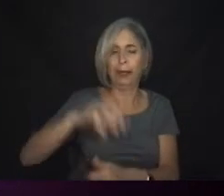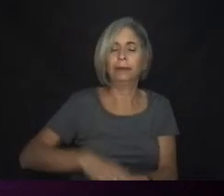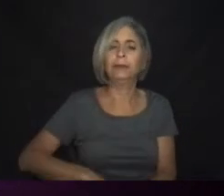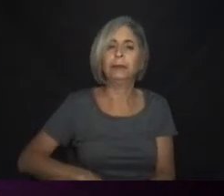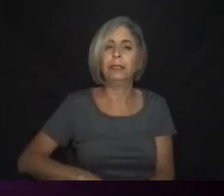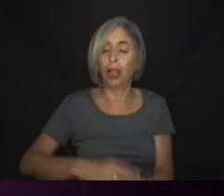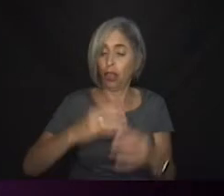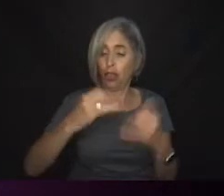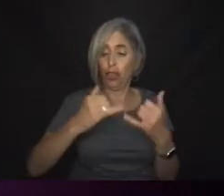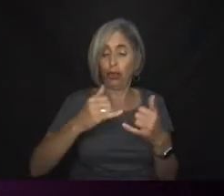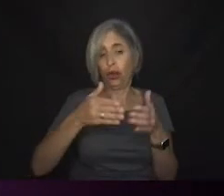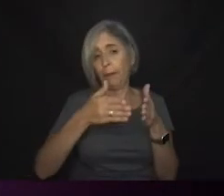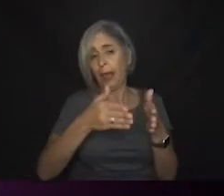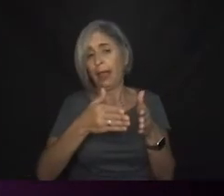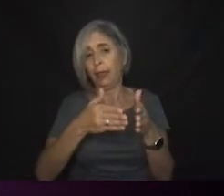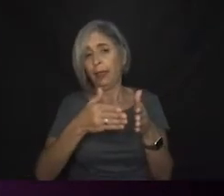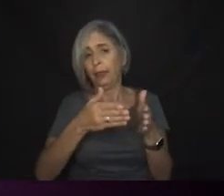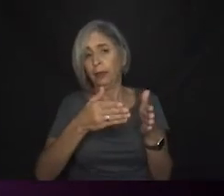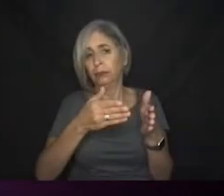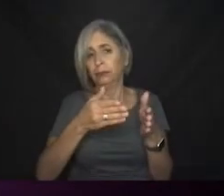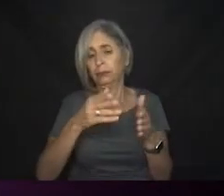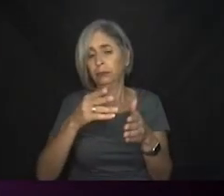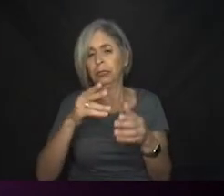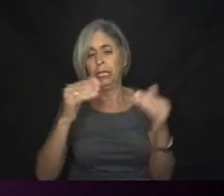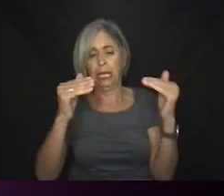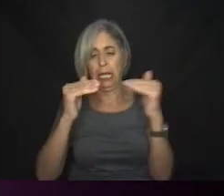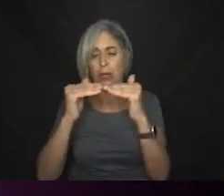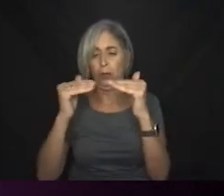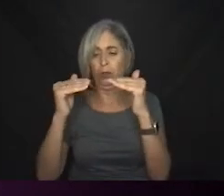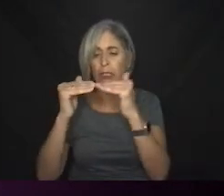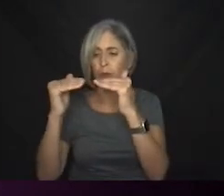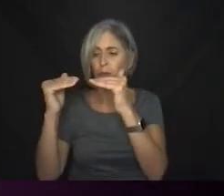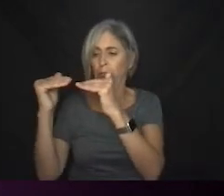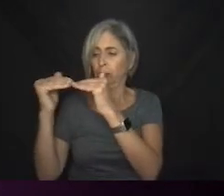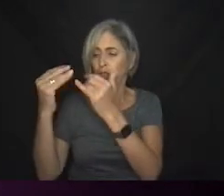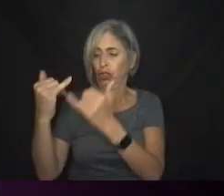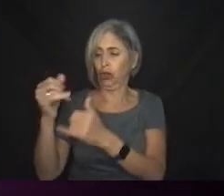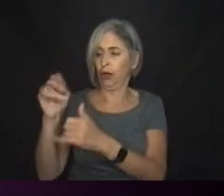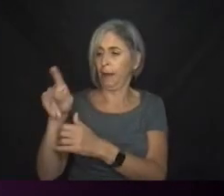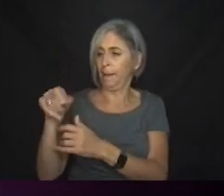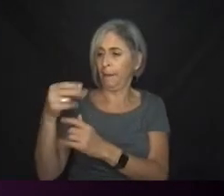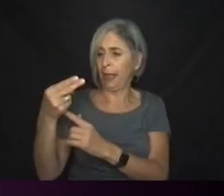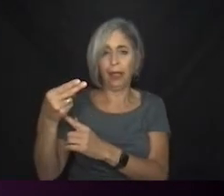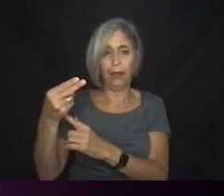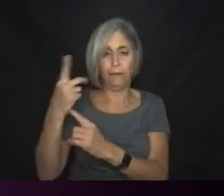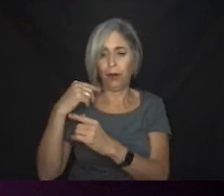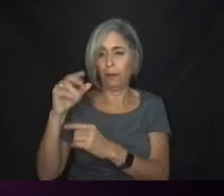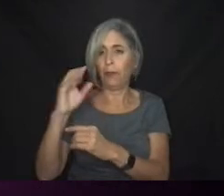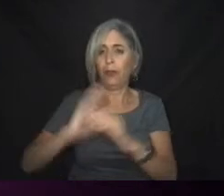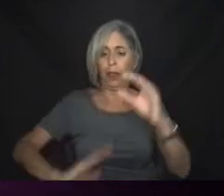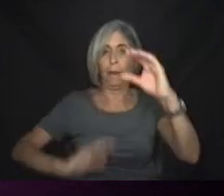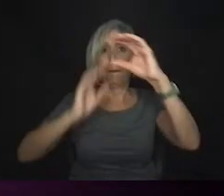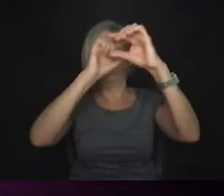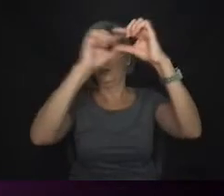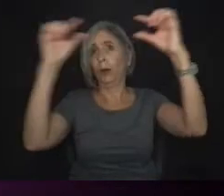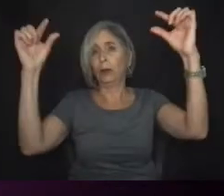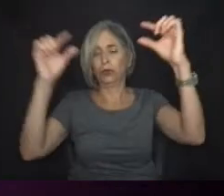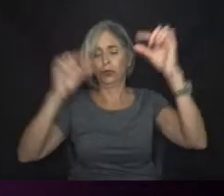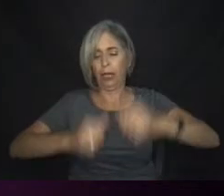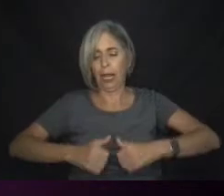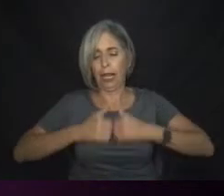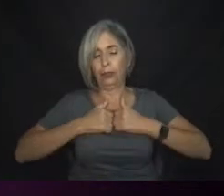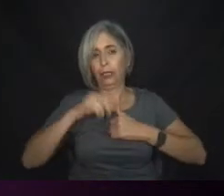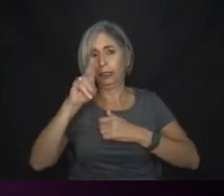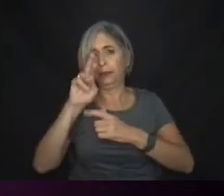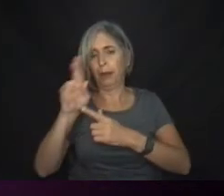path, or rather if the path prop equals the current path that is from the browser's address bar, then we'll return